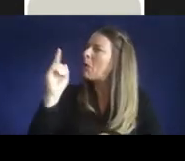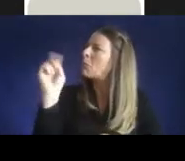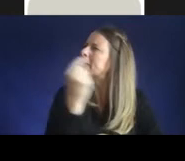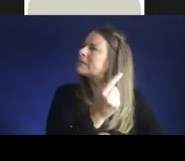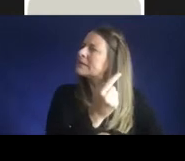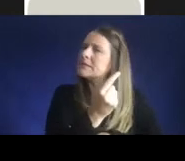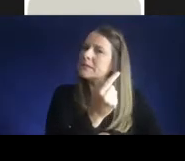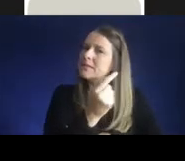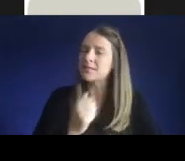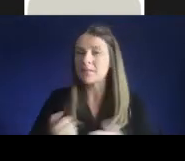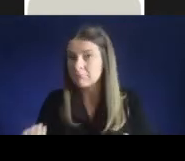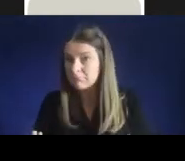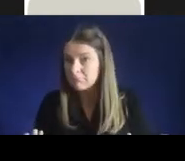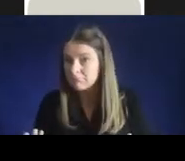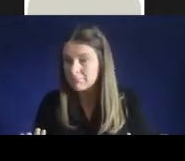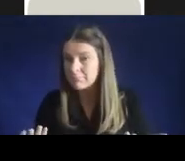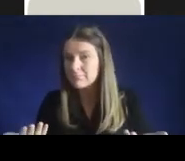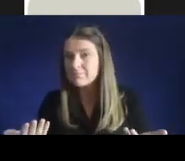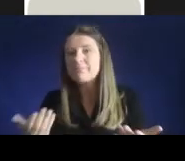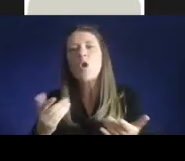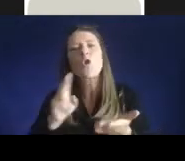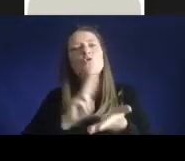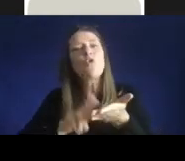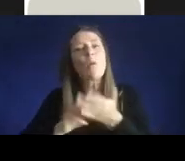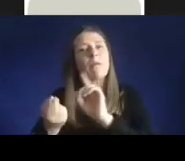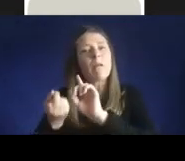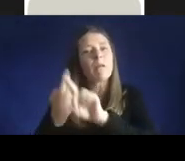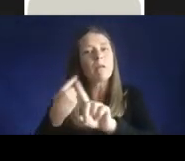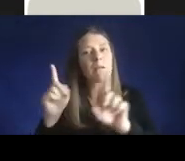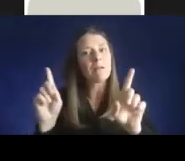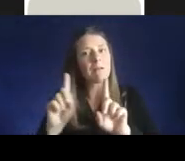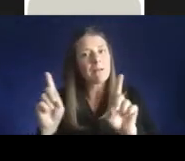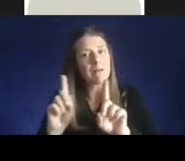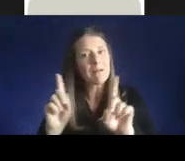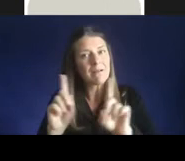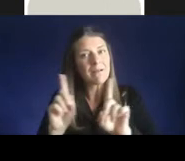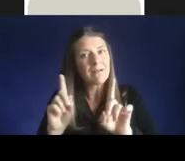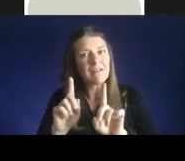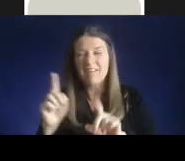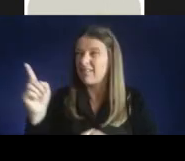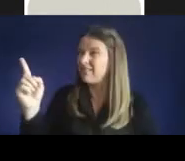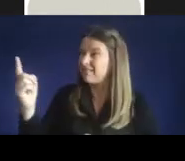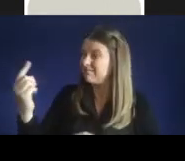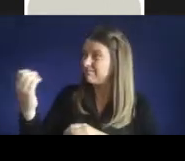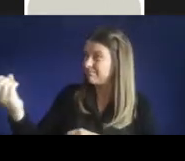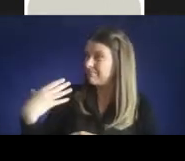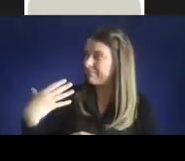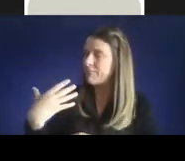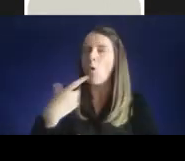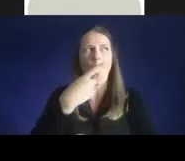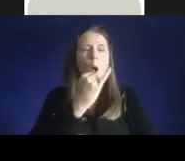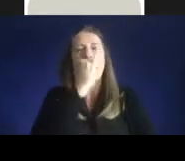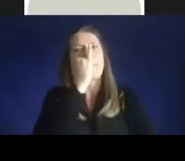And for the most part, we are told when we ask this question something along the lines of, that's where the bad people